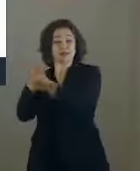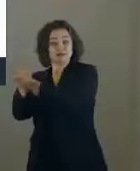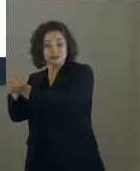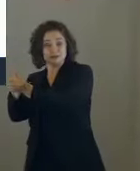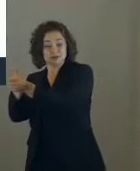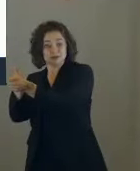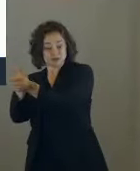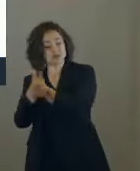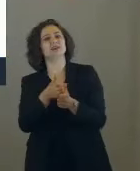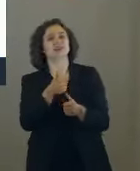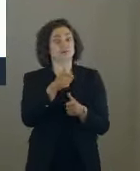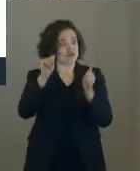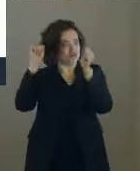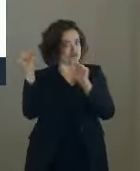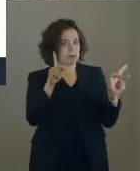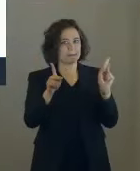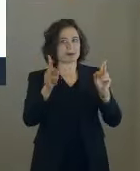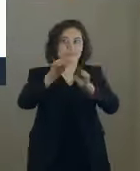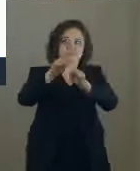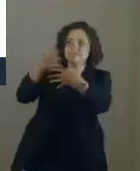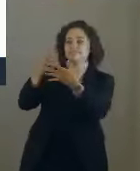all people to view.